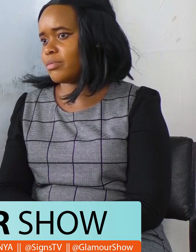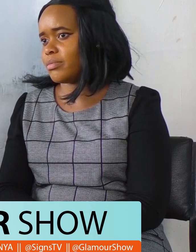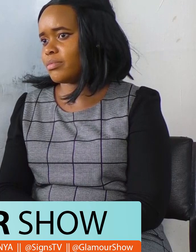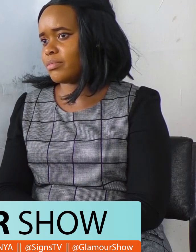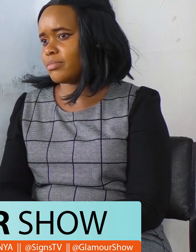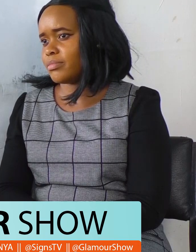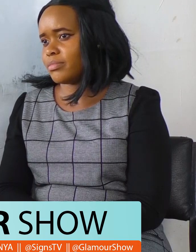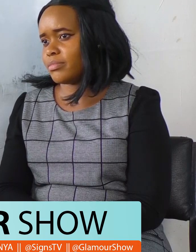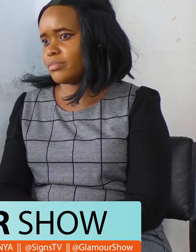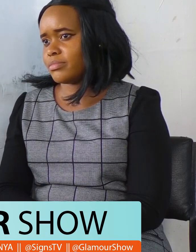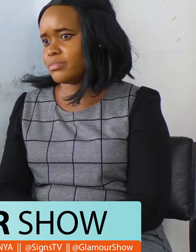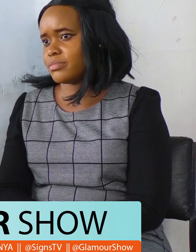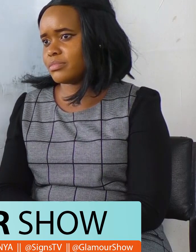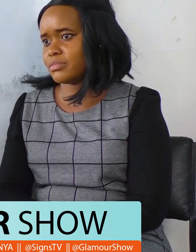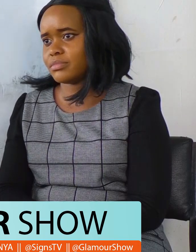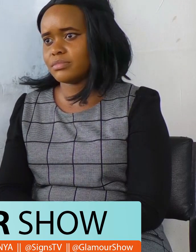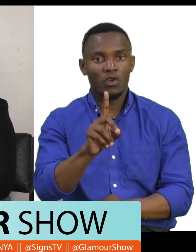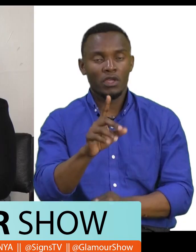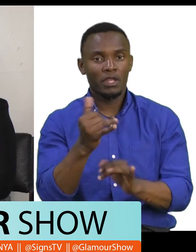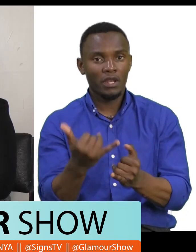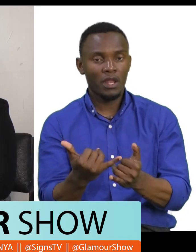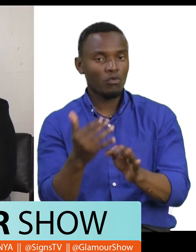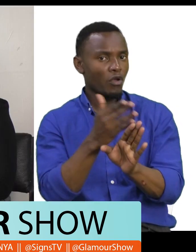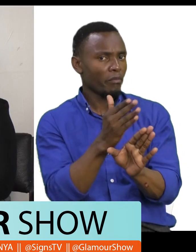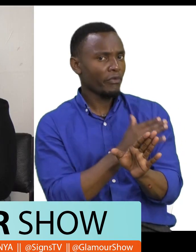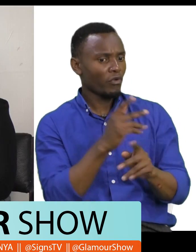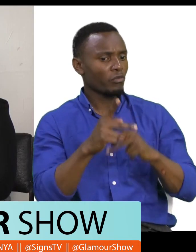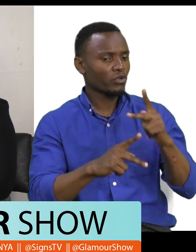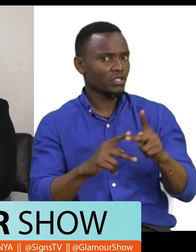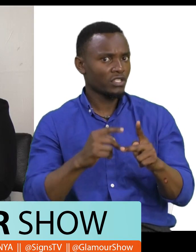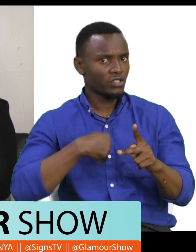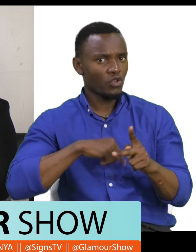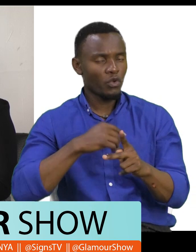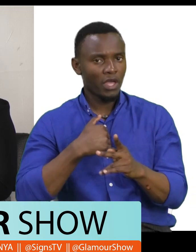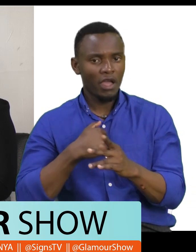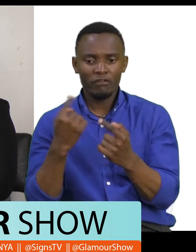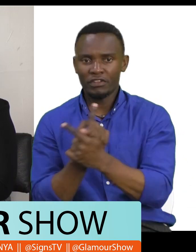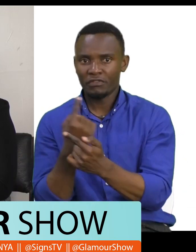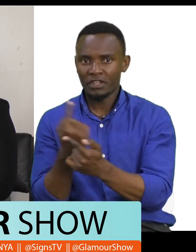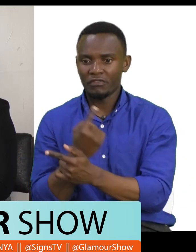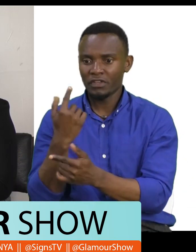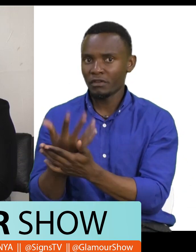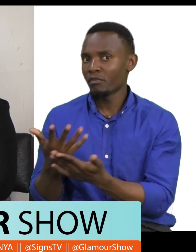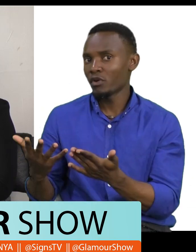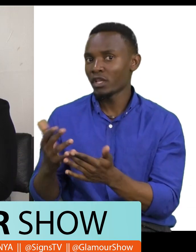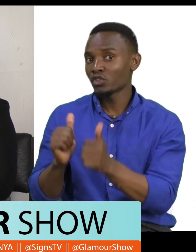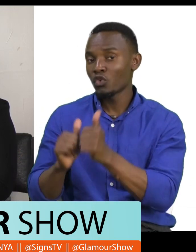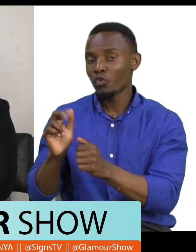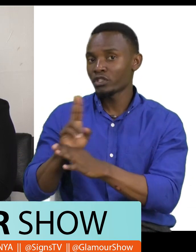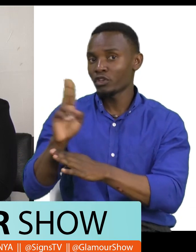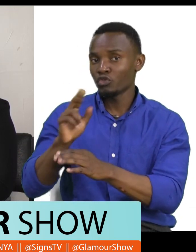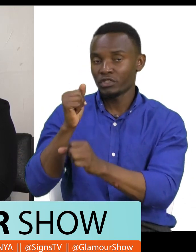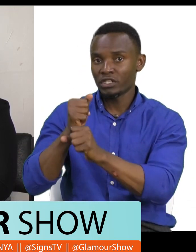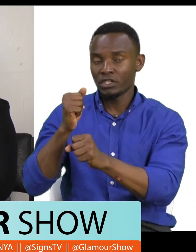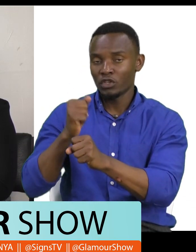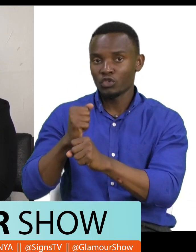Okay, thank you. So before the procedure for waxing, we have different products and tools that are being